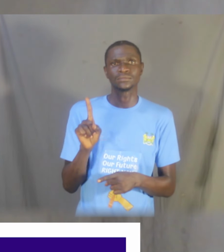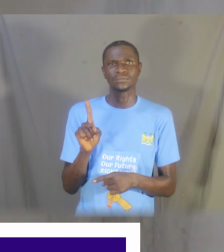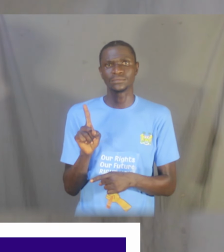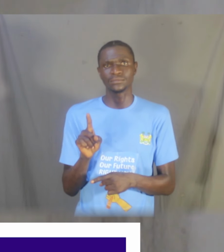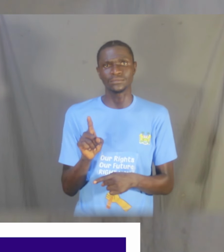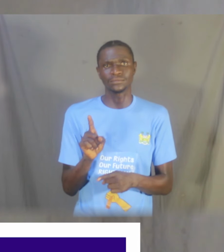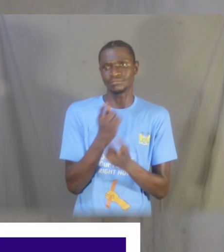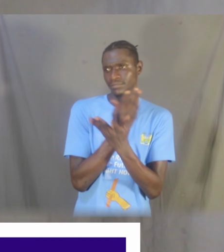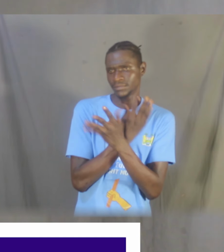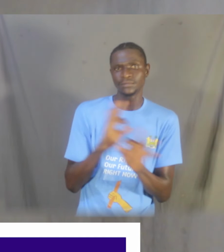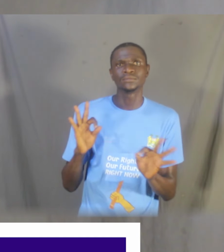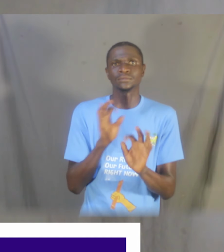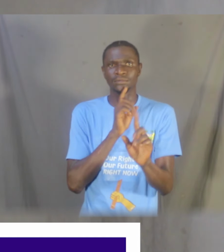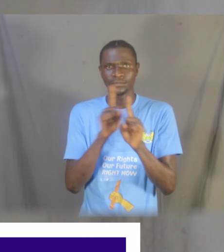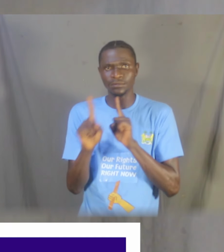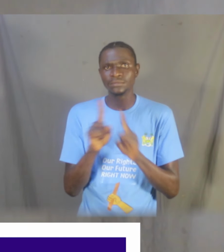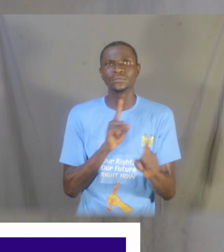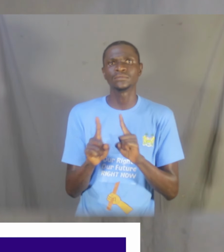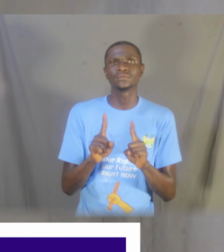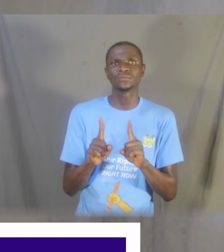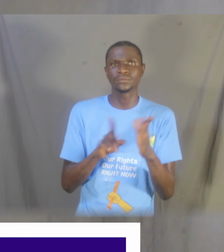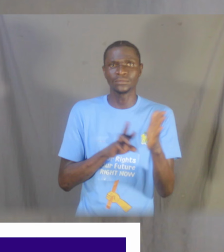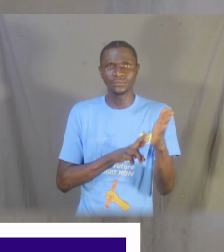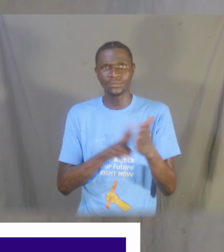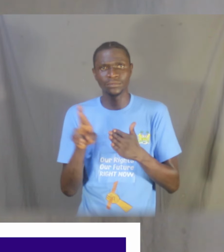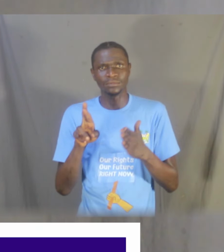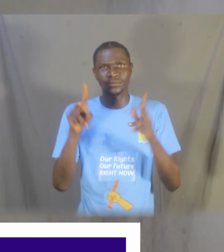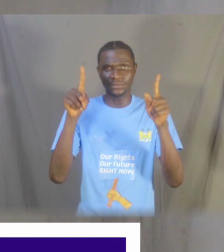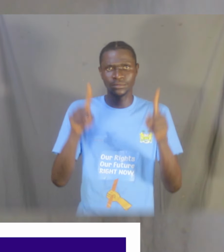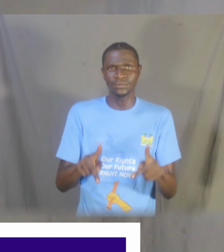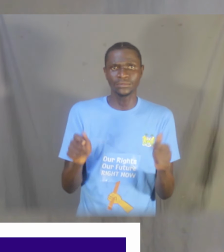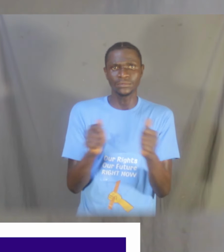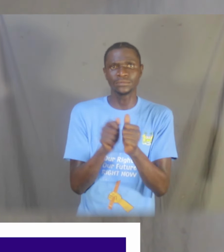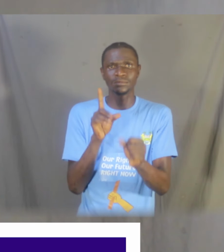to inclusive education and guarantees access to quality